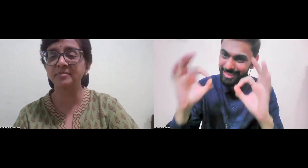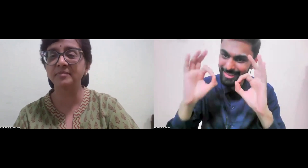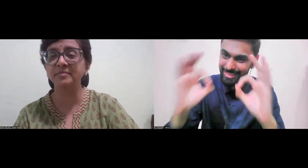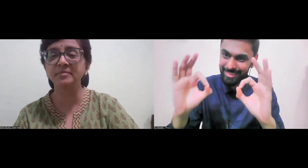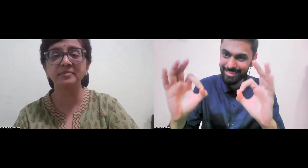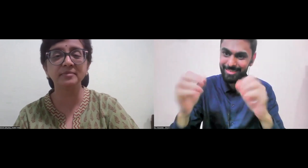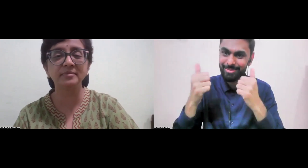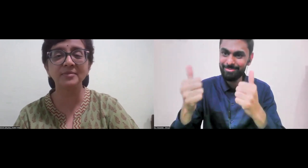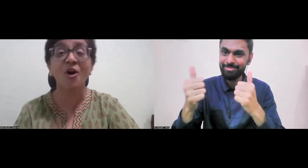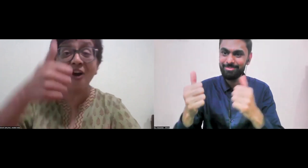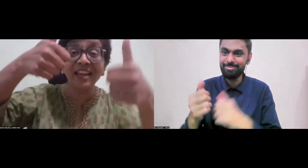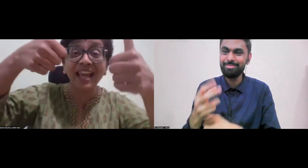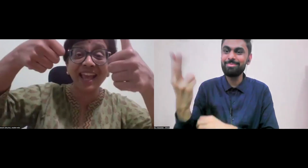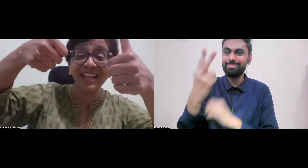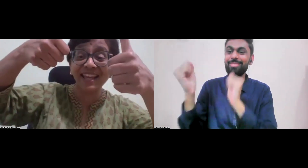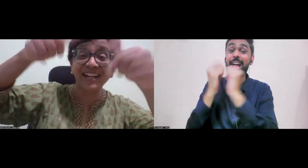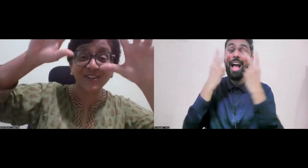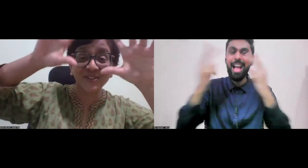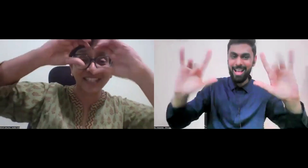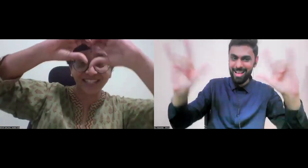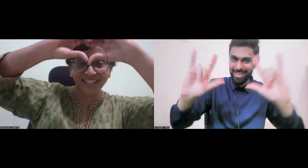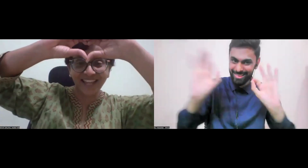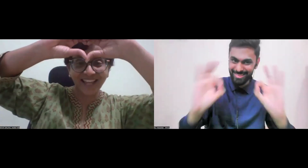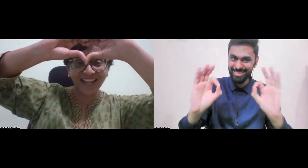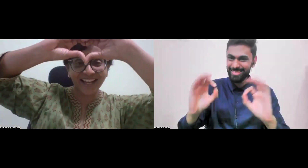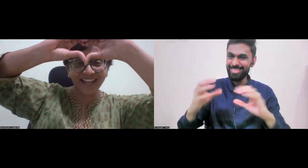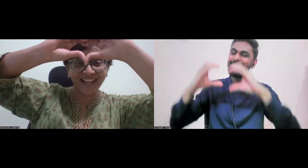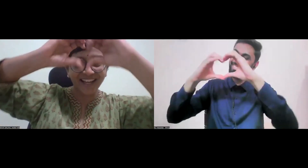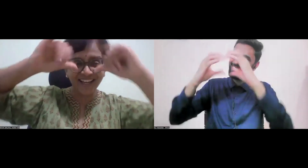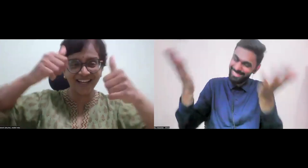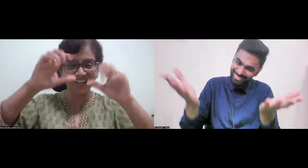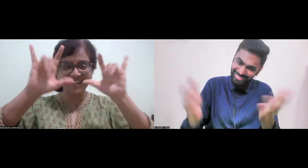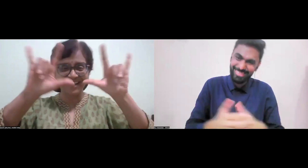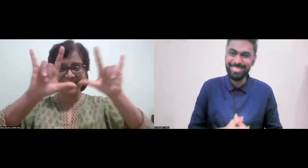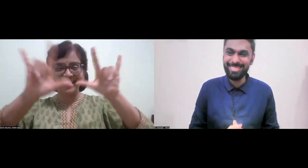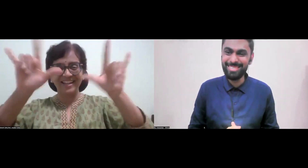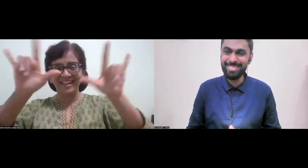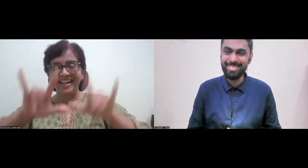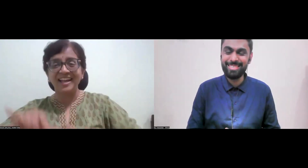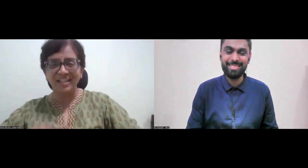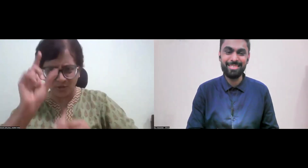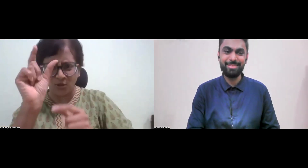video, both of them are there. Oh, really? Yeah, good to see